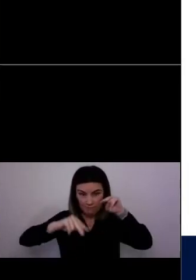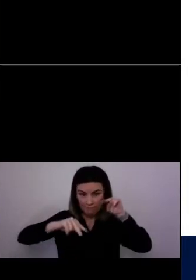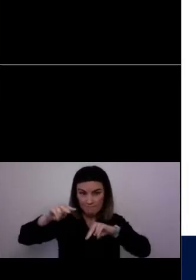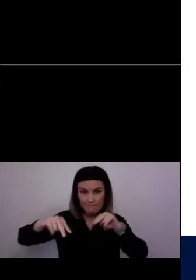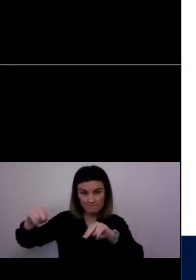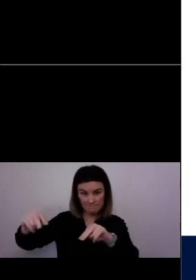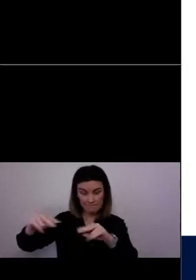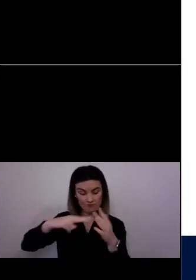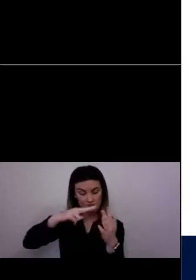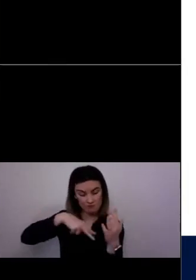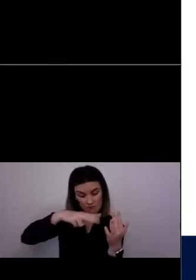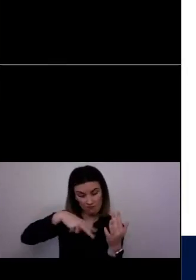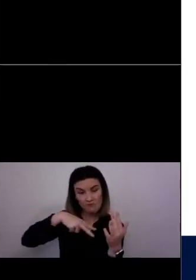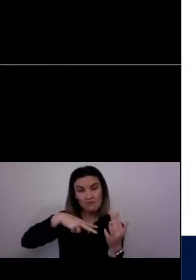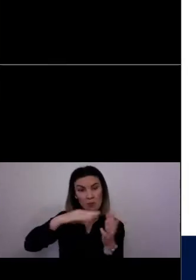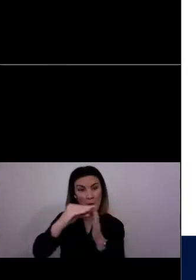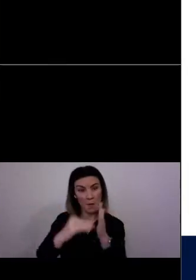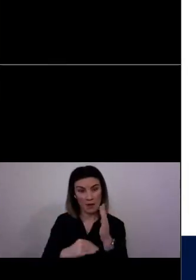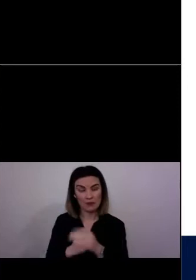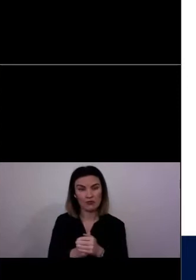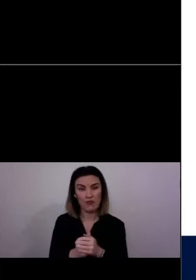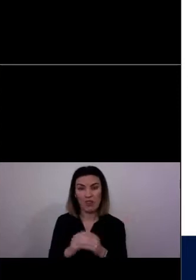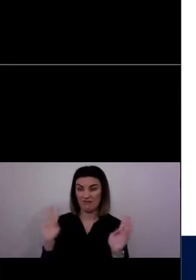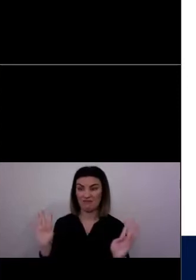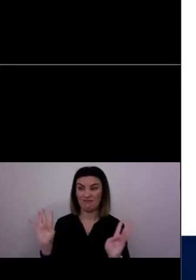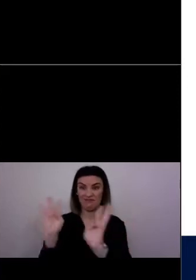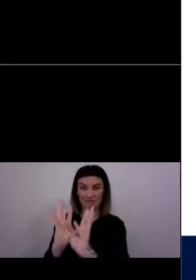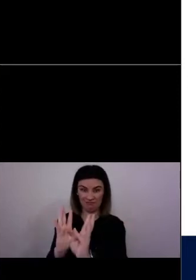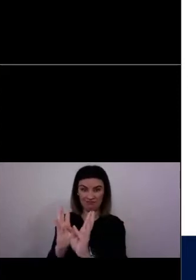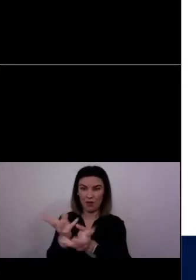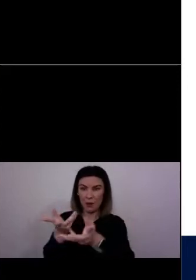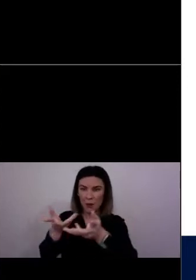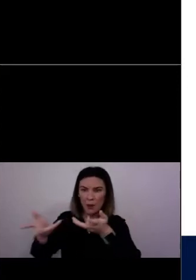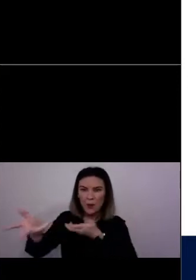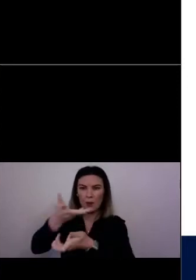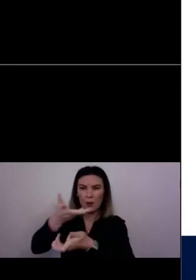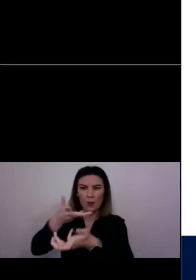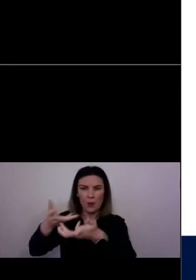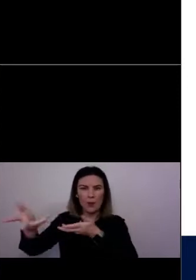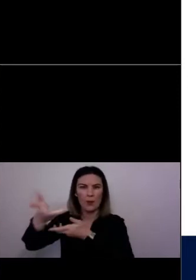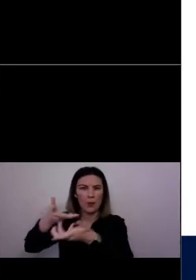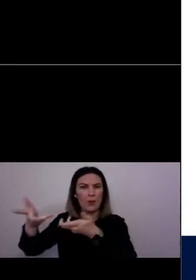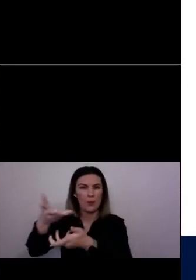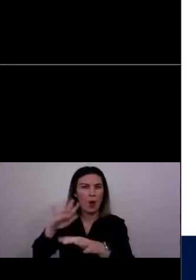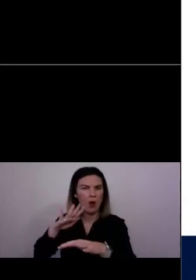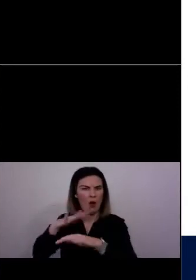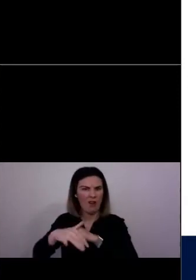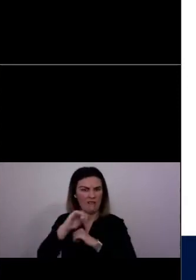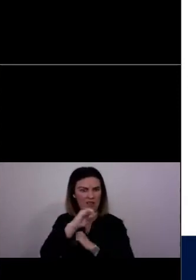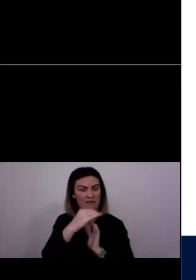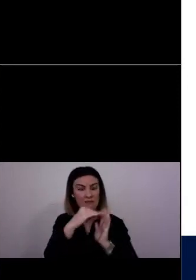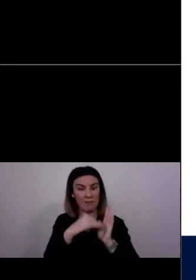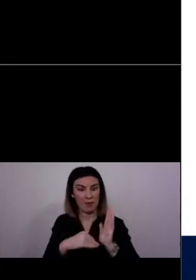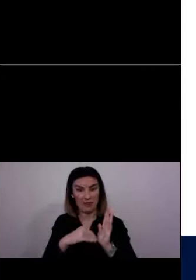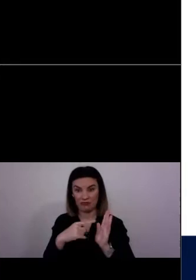meet together and have a very rigorous discussion about the applications and then recommend